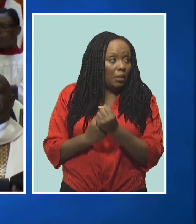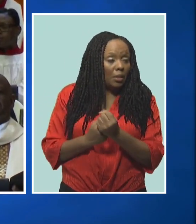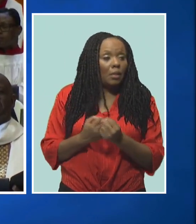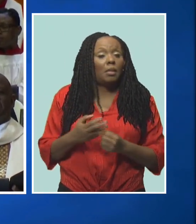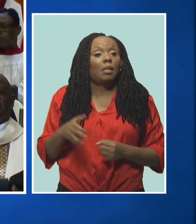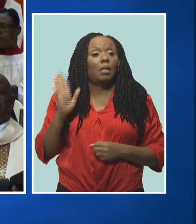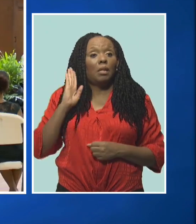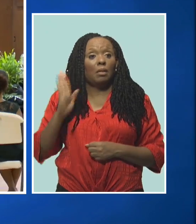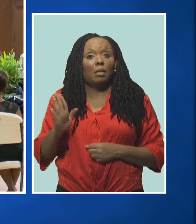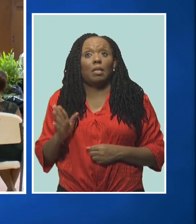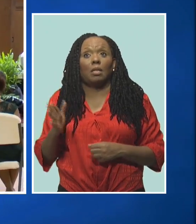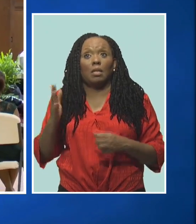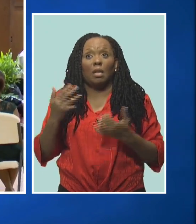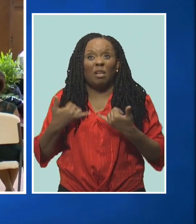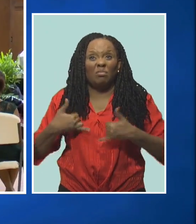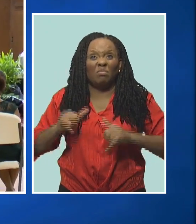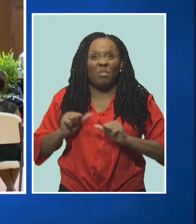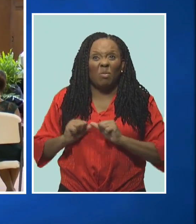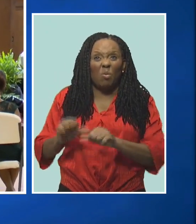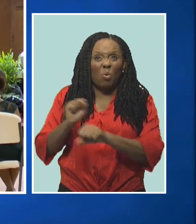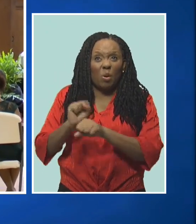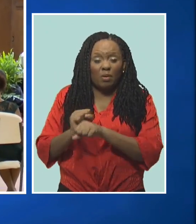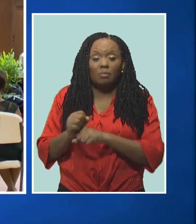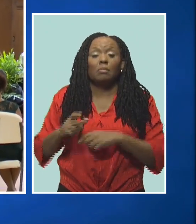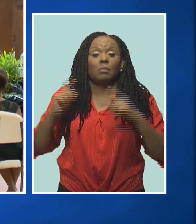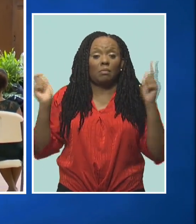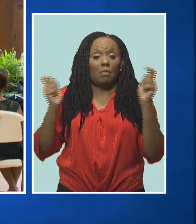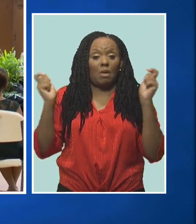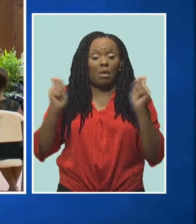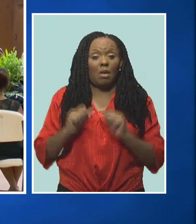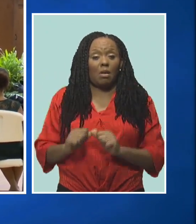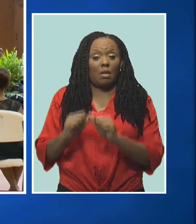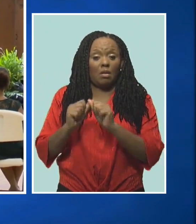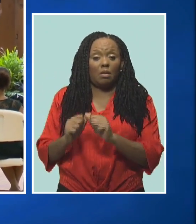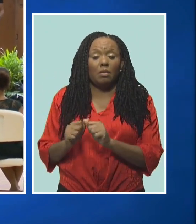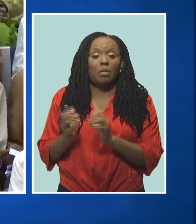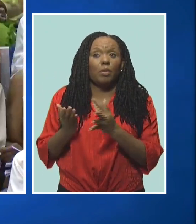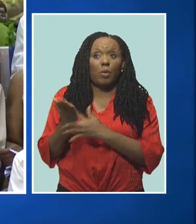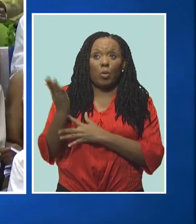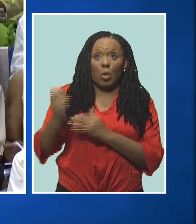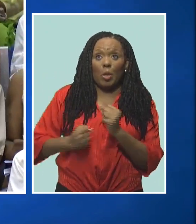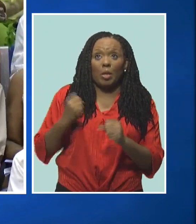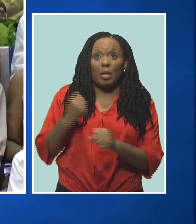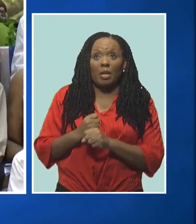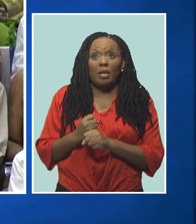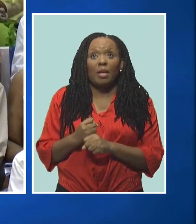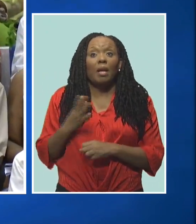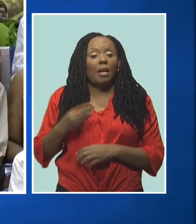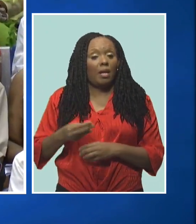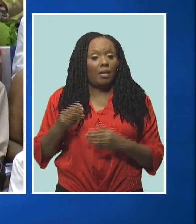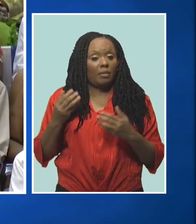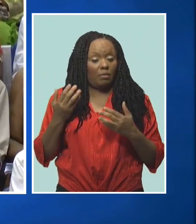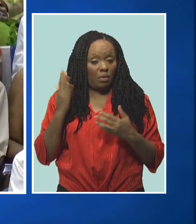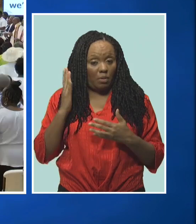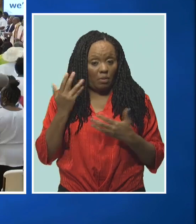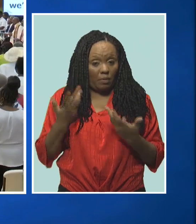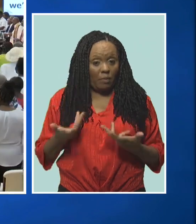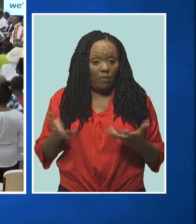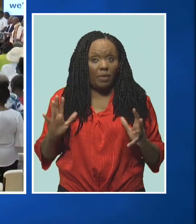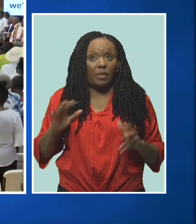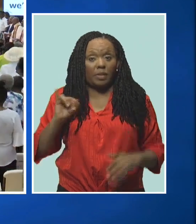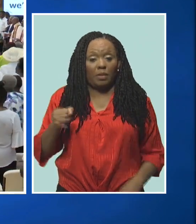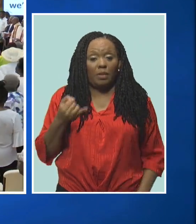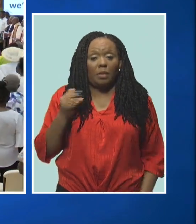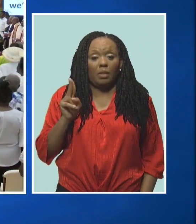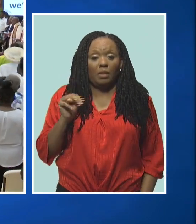stand still. The celebration of the diocese will continue throughout the year and culminate in June